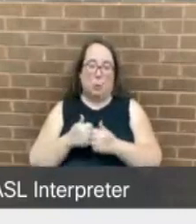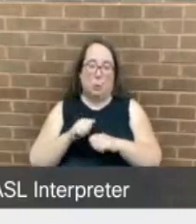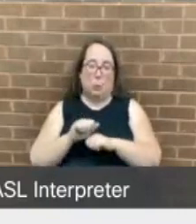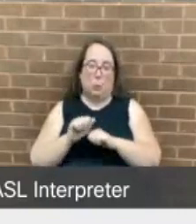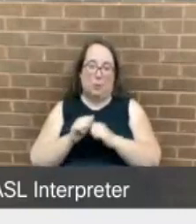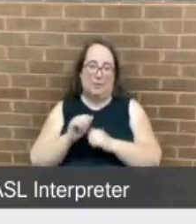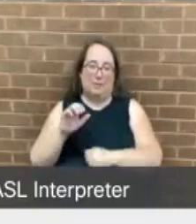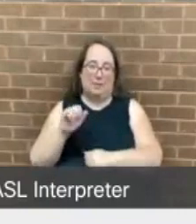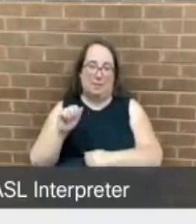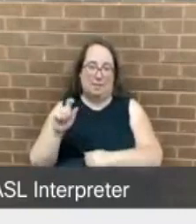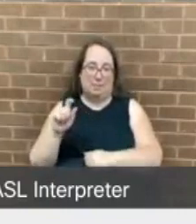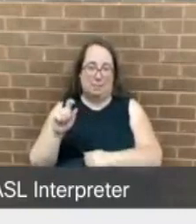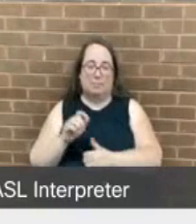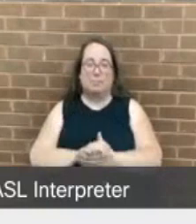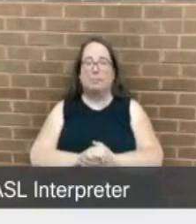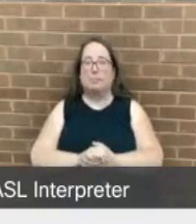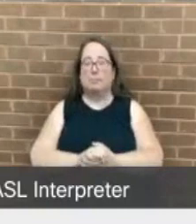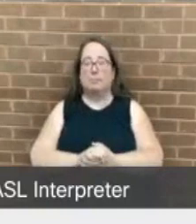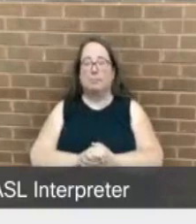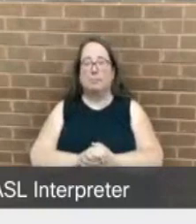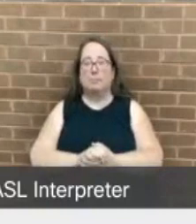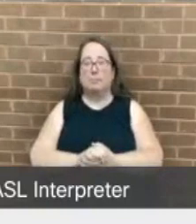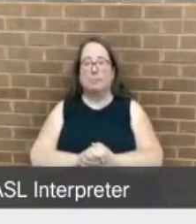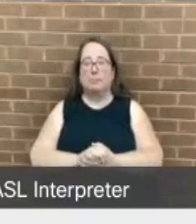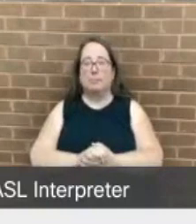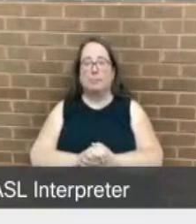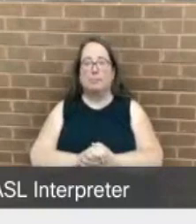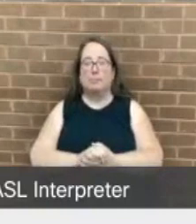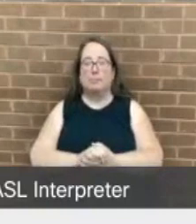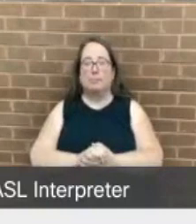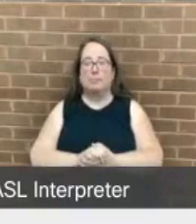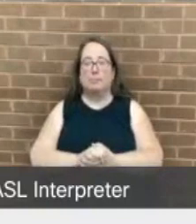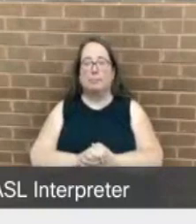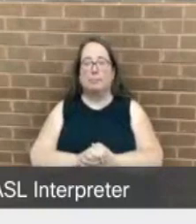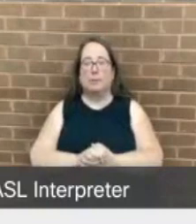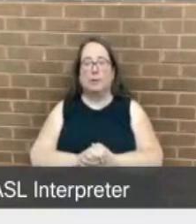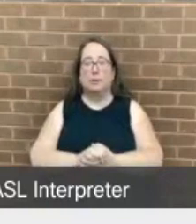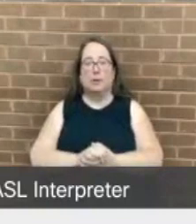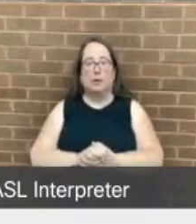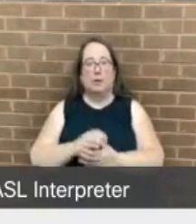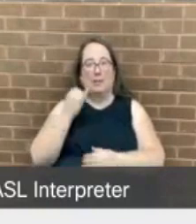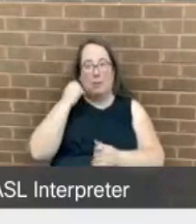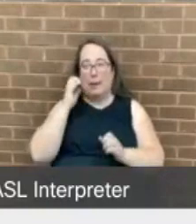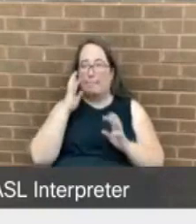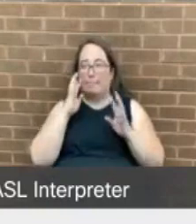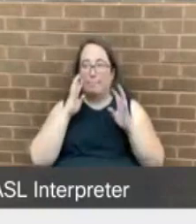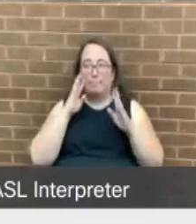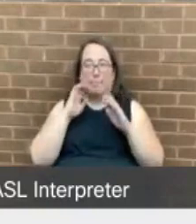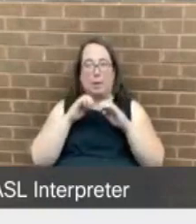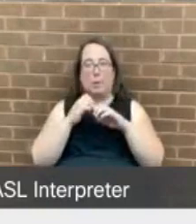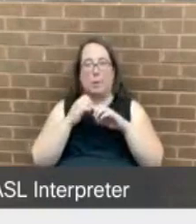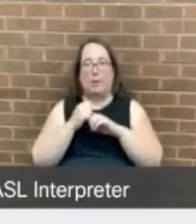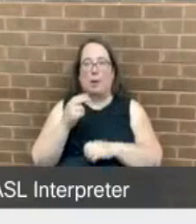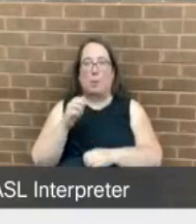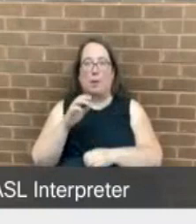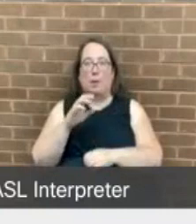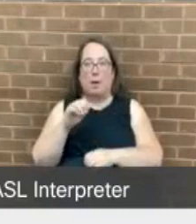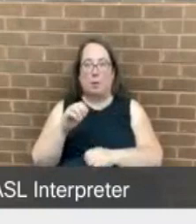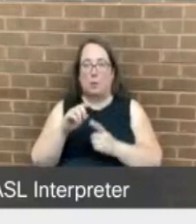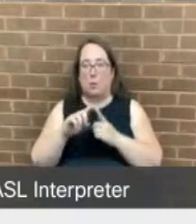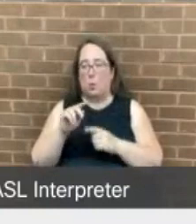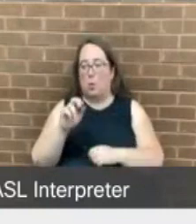CSX, that if there's a way to look at sort of outside the box solutions, how do we get Howard Countyans to Odenton,